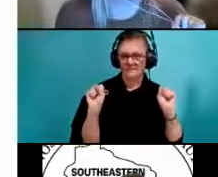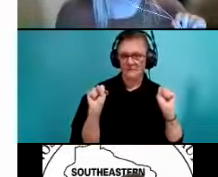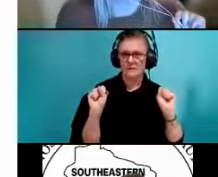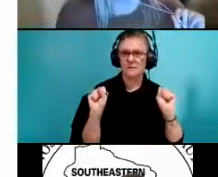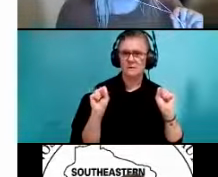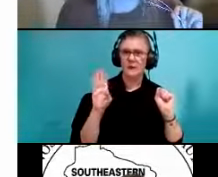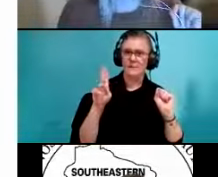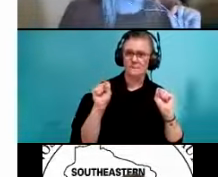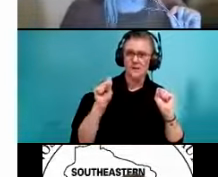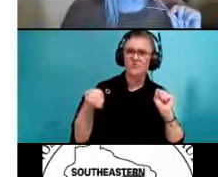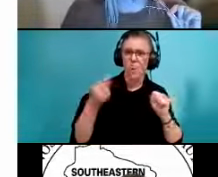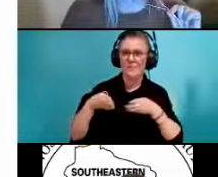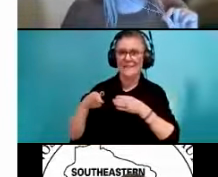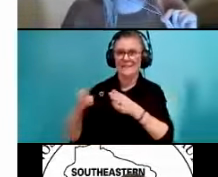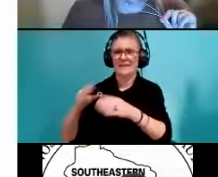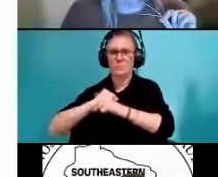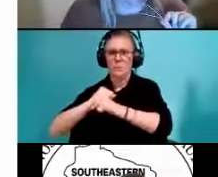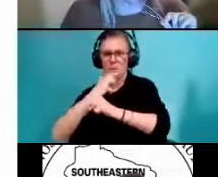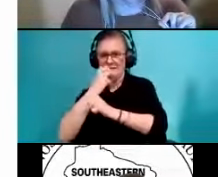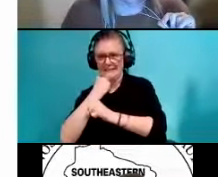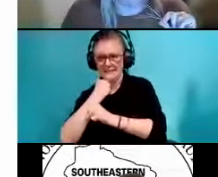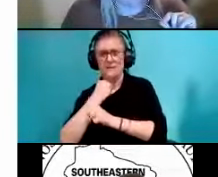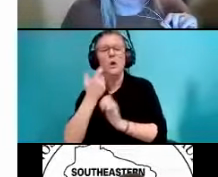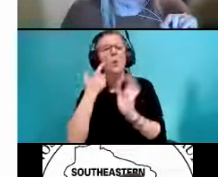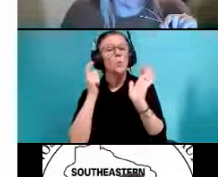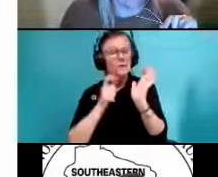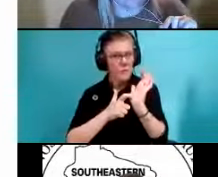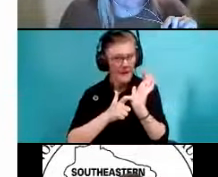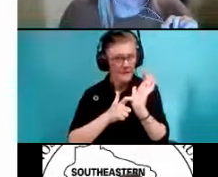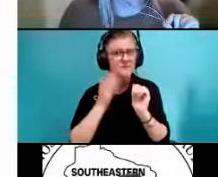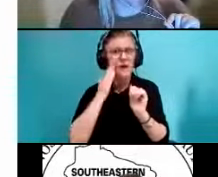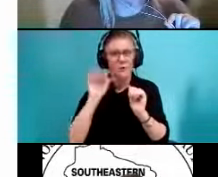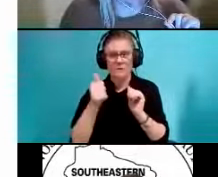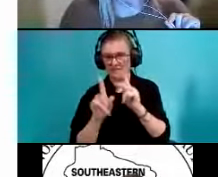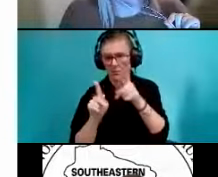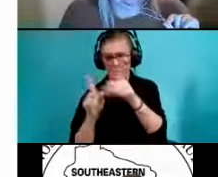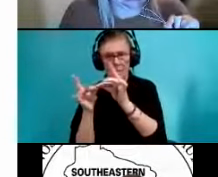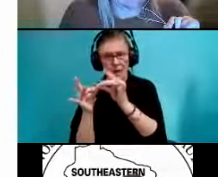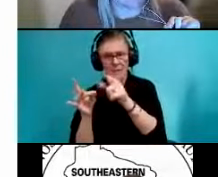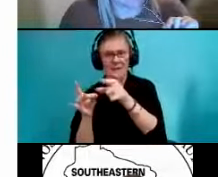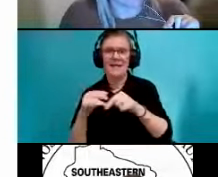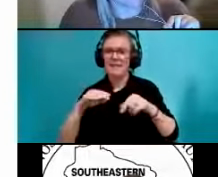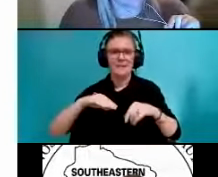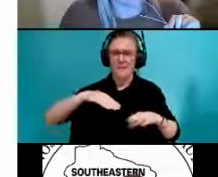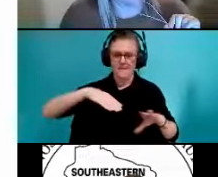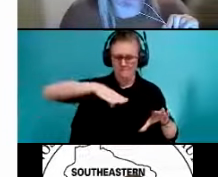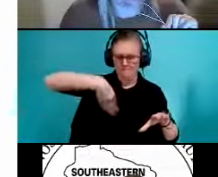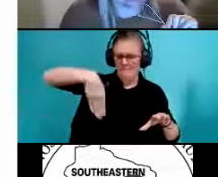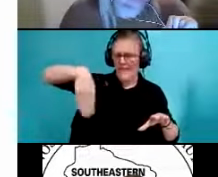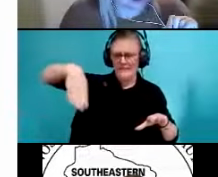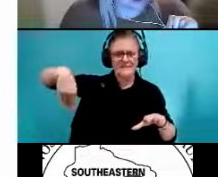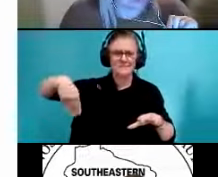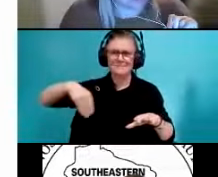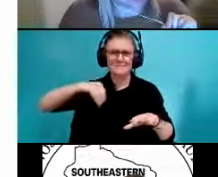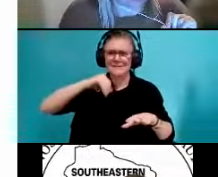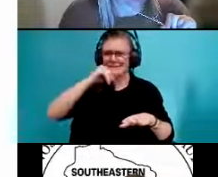those bus only lanes. So we recognize, and we've already heard from people, that paint might not prevent drivers from using